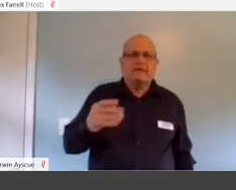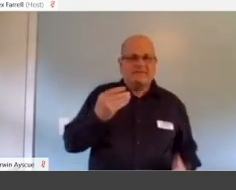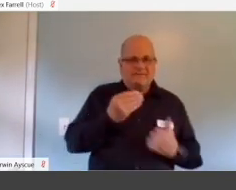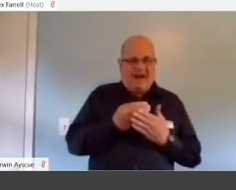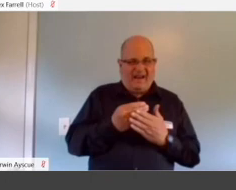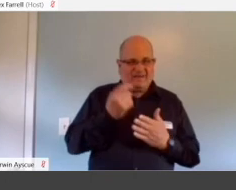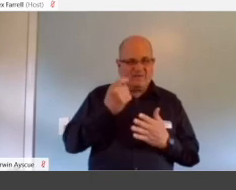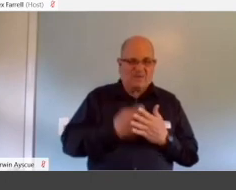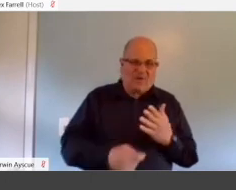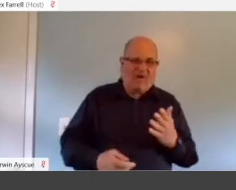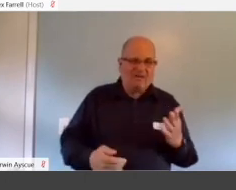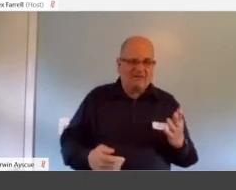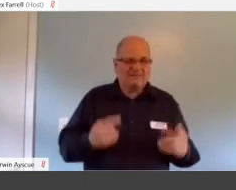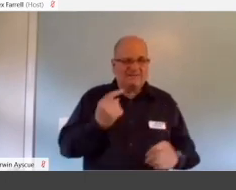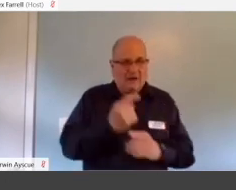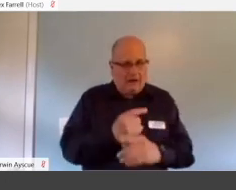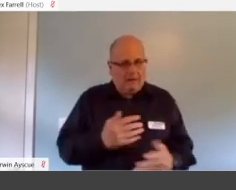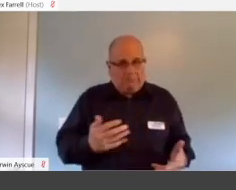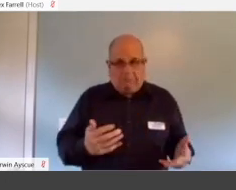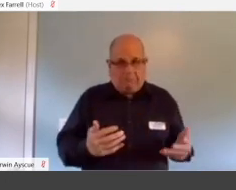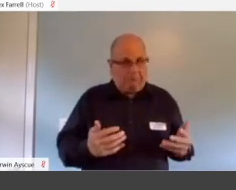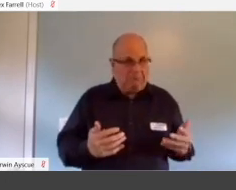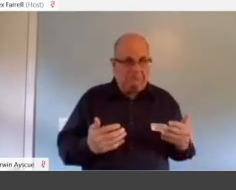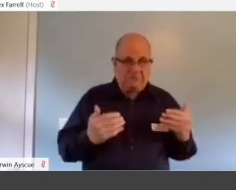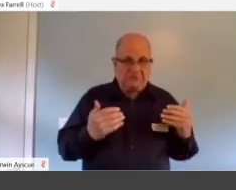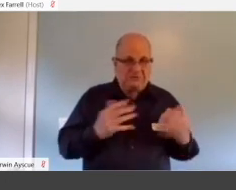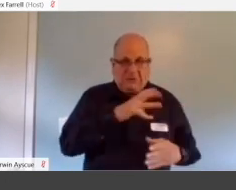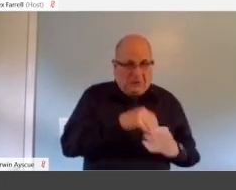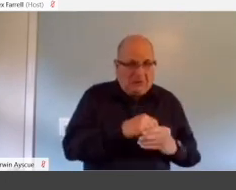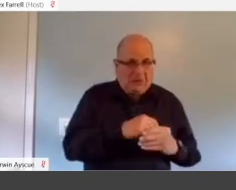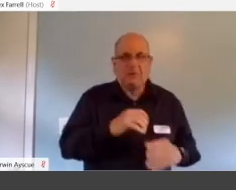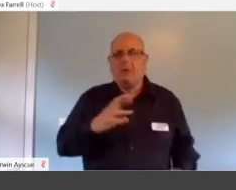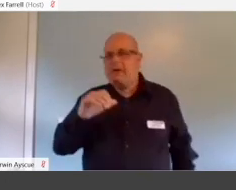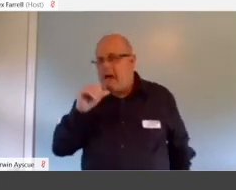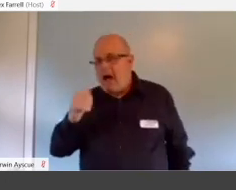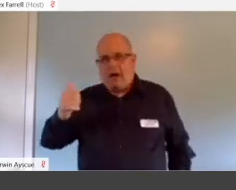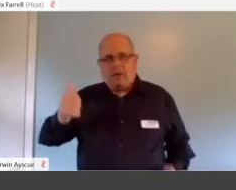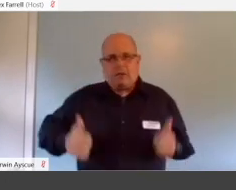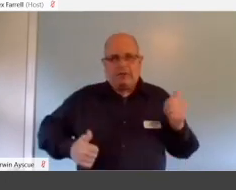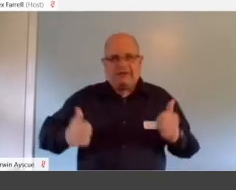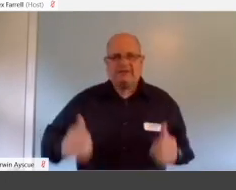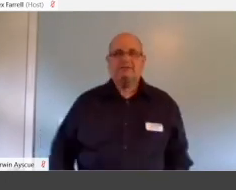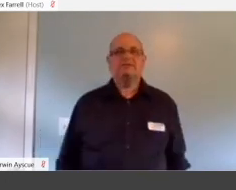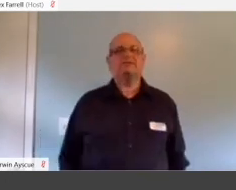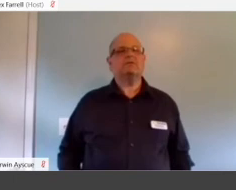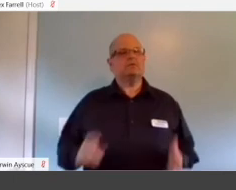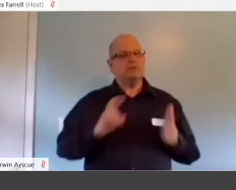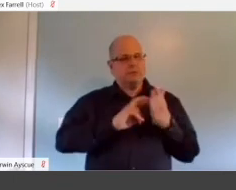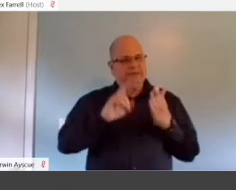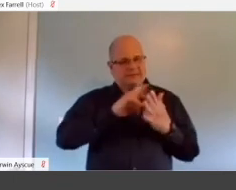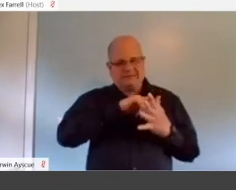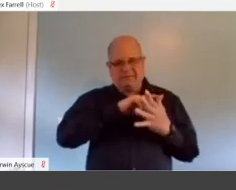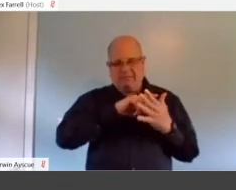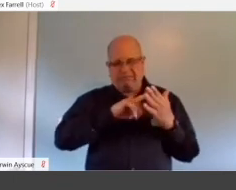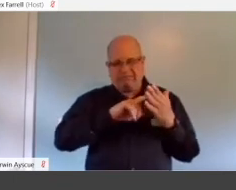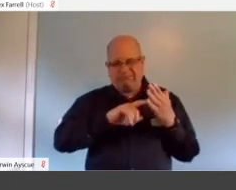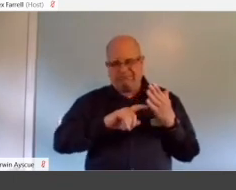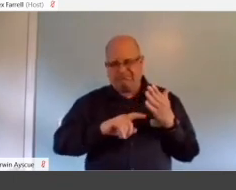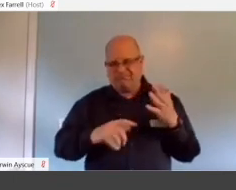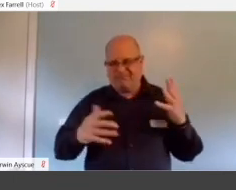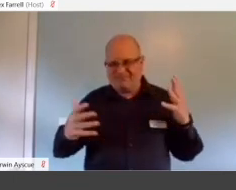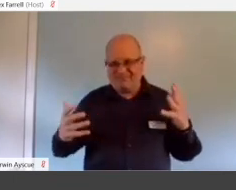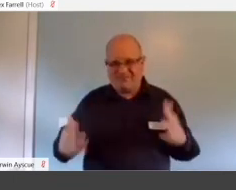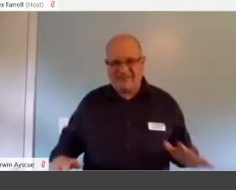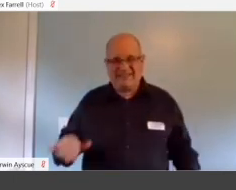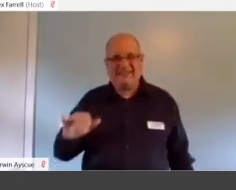right? And like this whole, like, do you just bake it in the process or not? And the end of a bunch of research that they had done was, if you